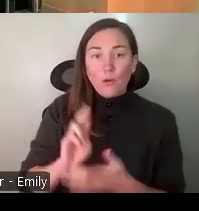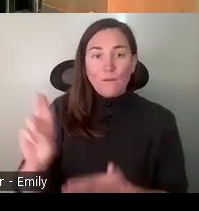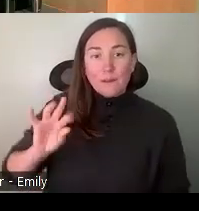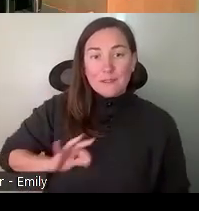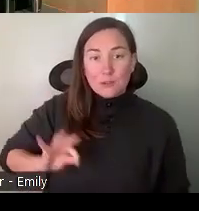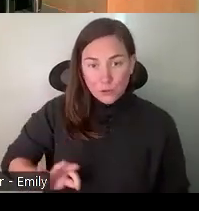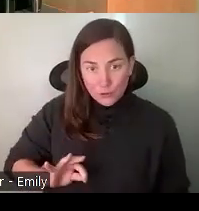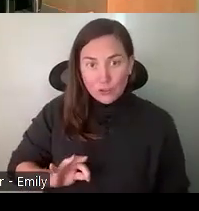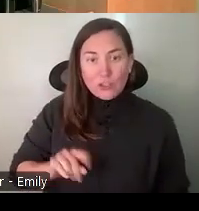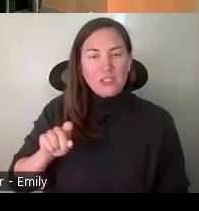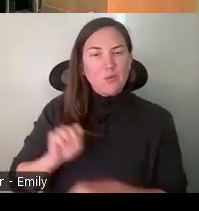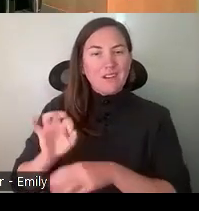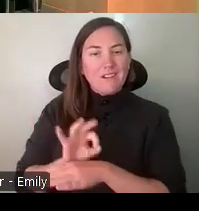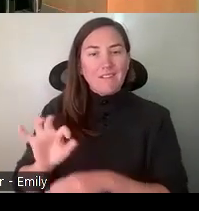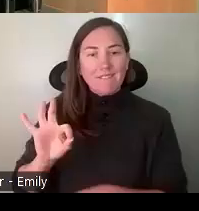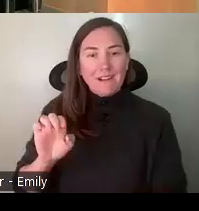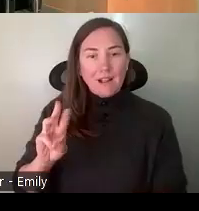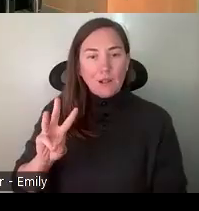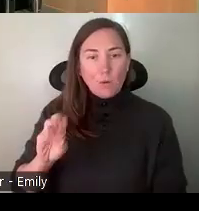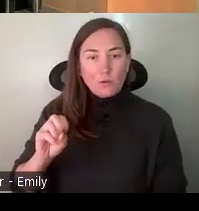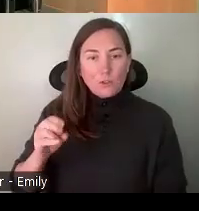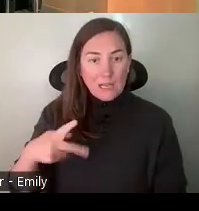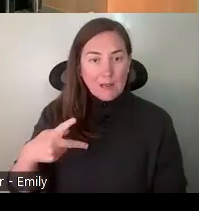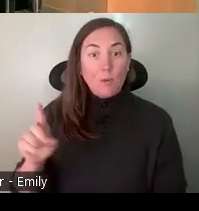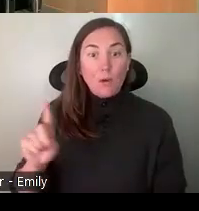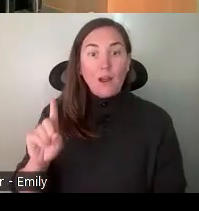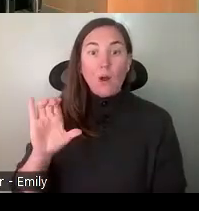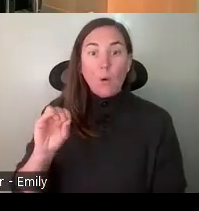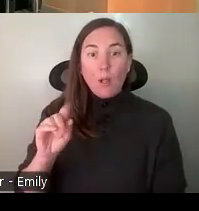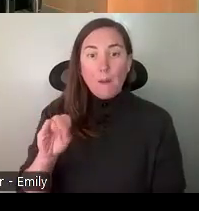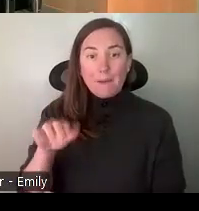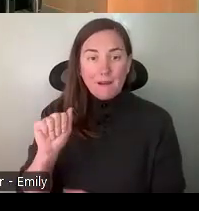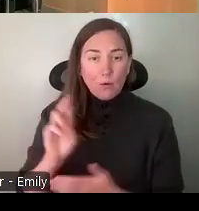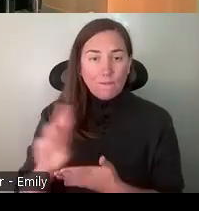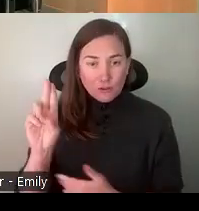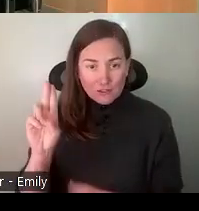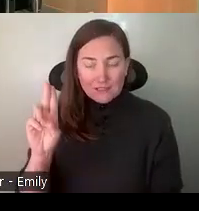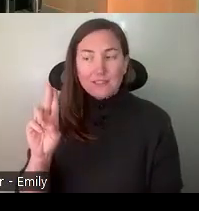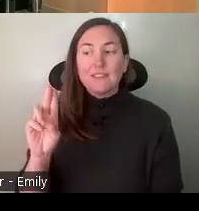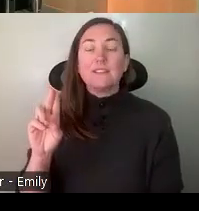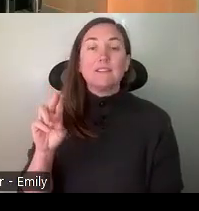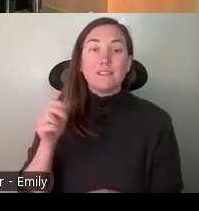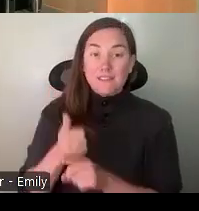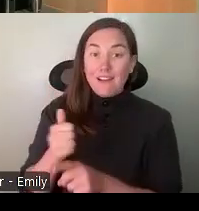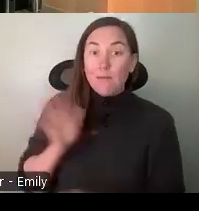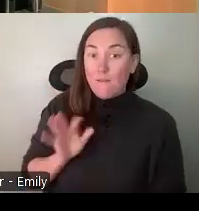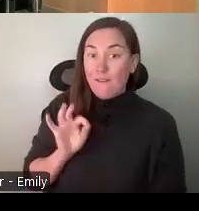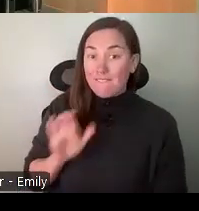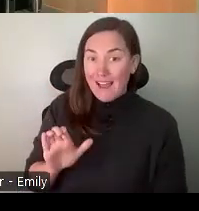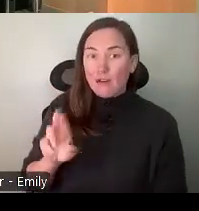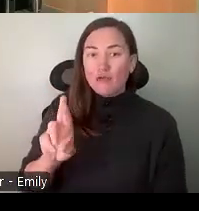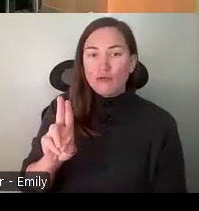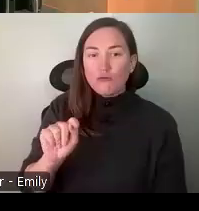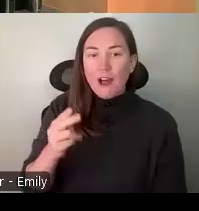did a fellowship at Columbia University, and was faculty member at Rutgers